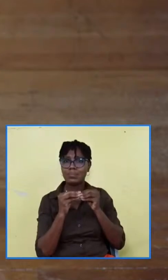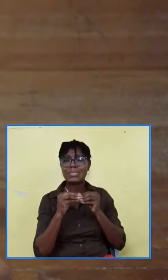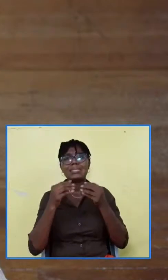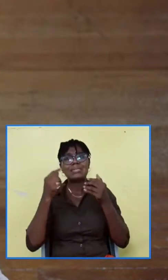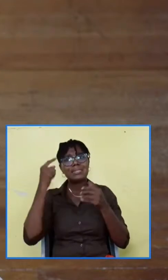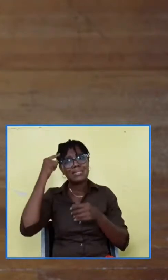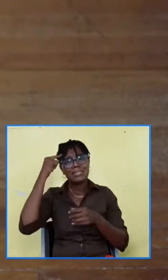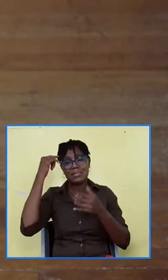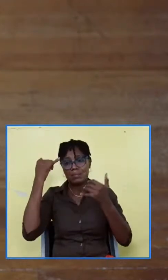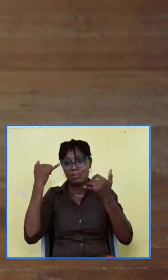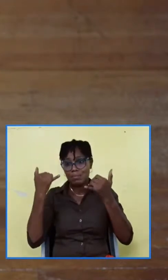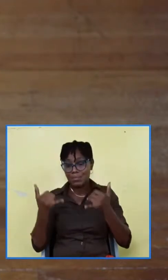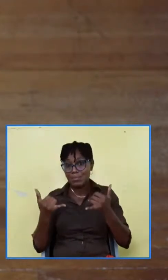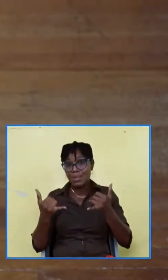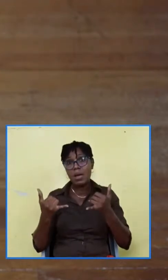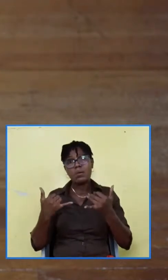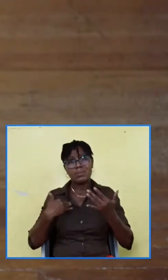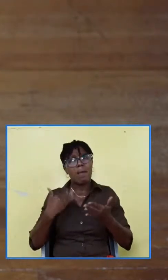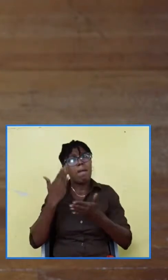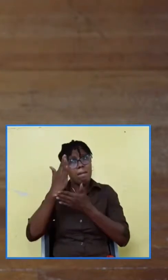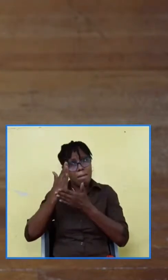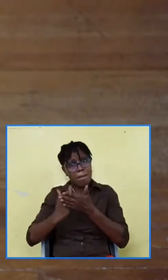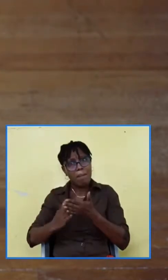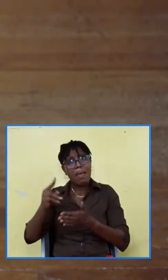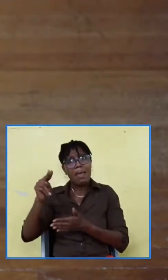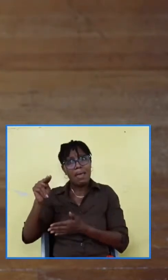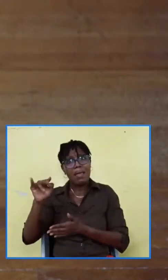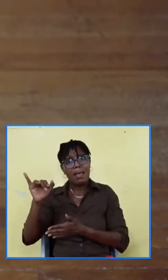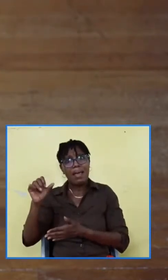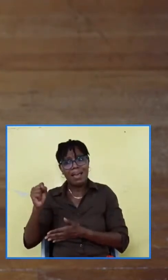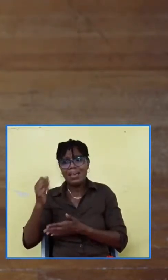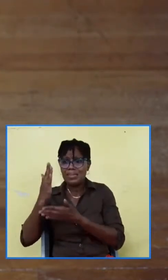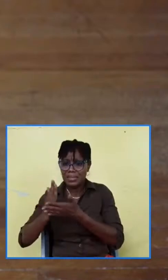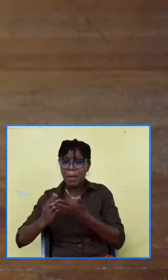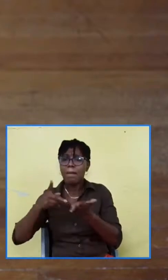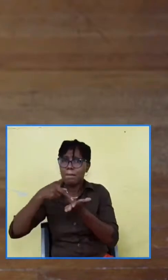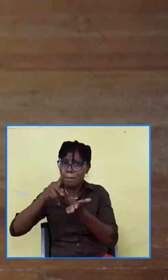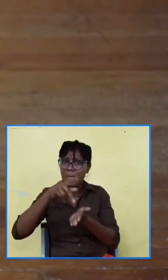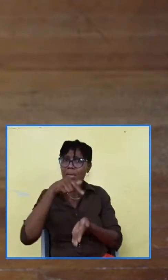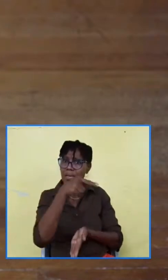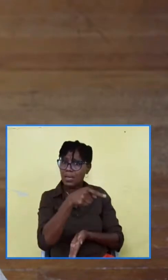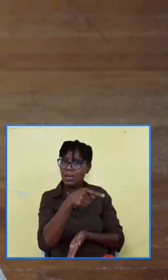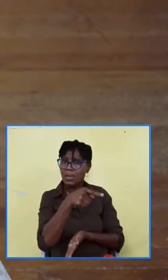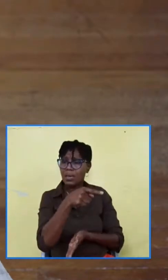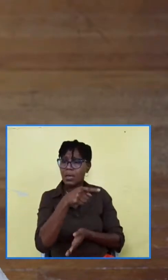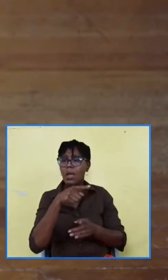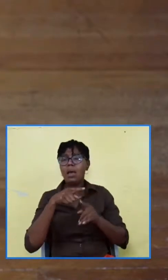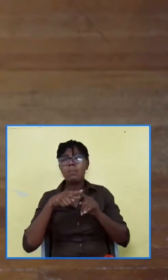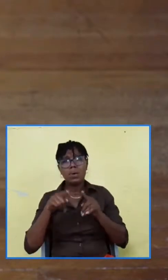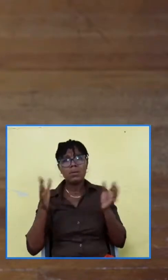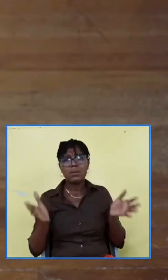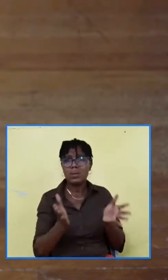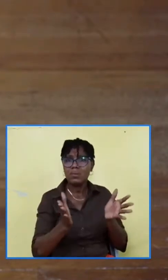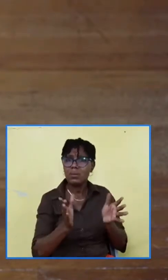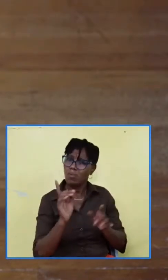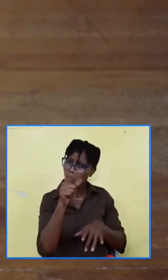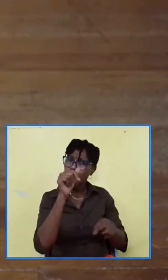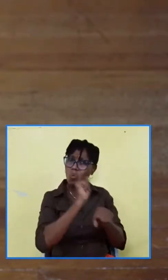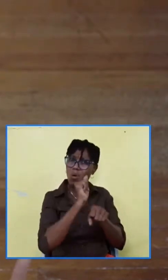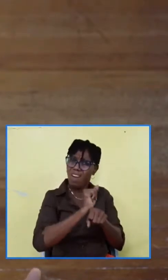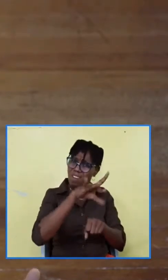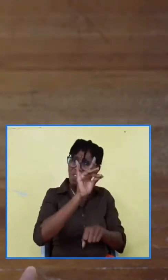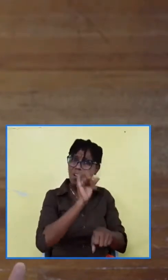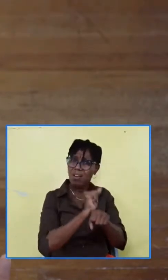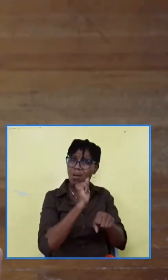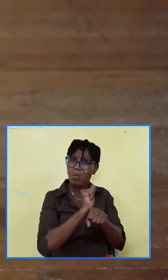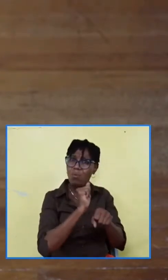to get something from NIS because he can't make full earnings as he regularly would have, but encourage him to go to work.